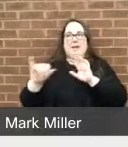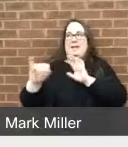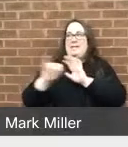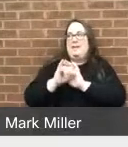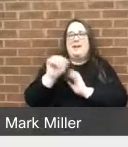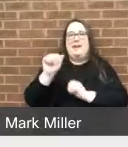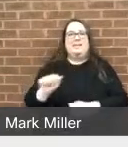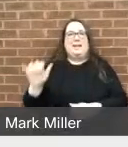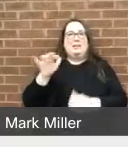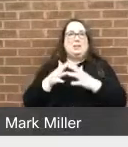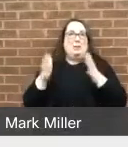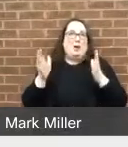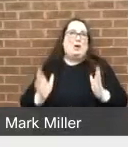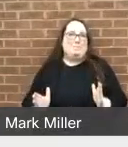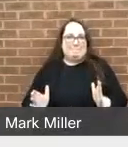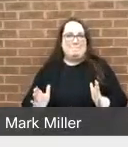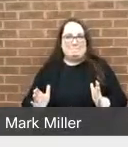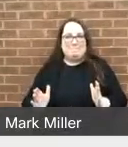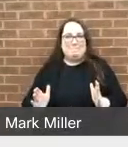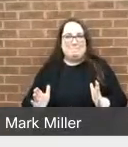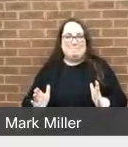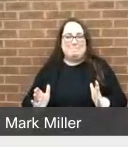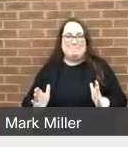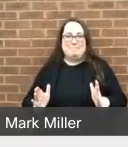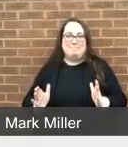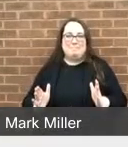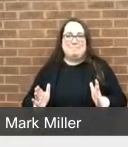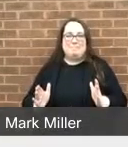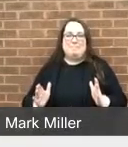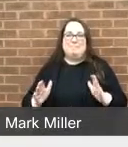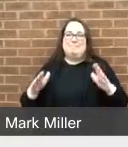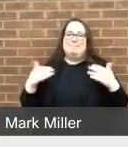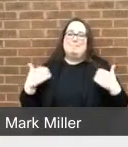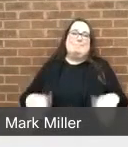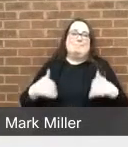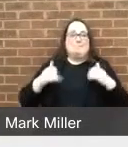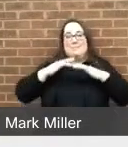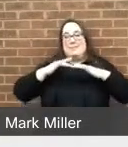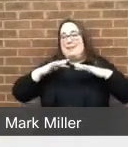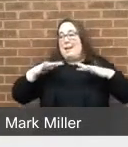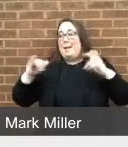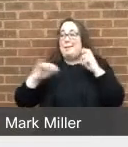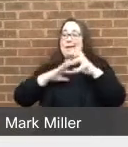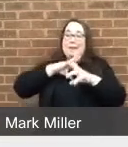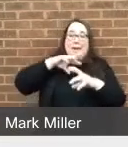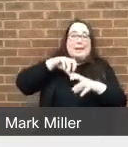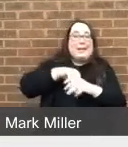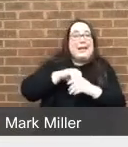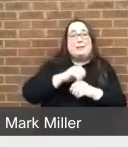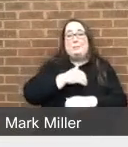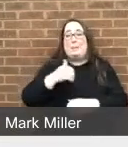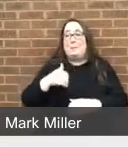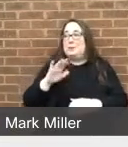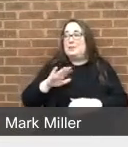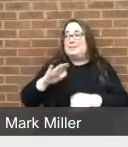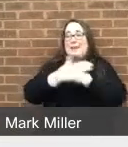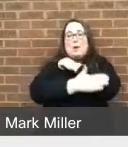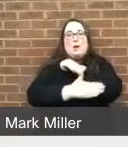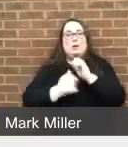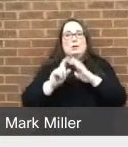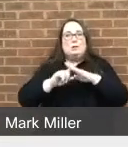Asian American and are dynamic and engaged members of our county, starting and